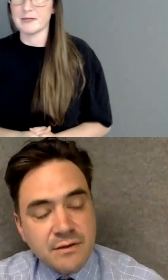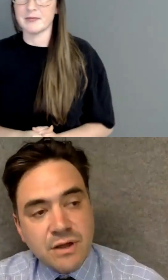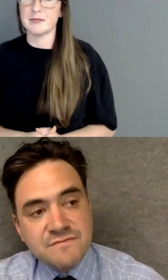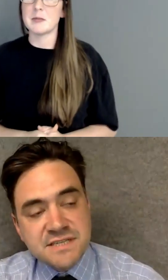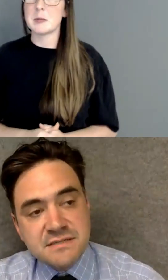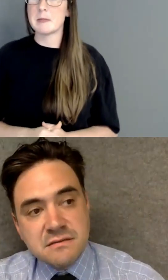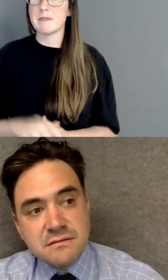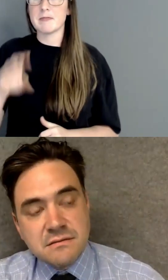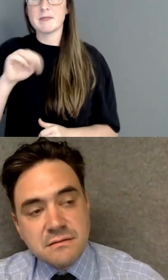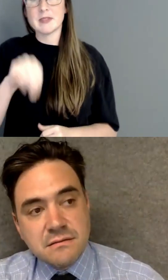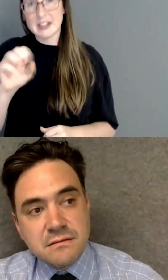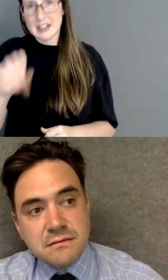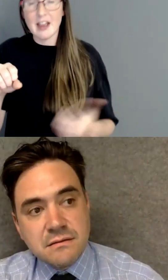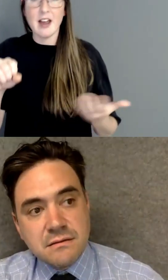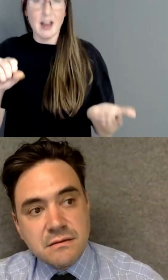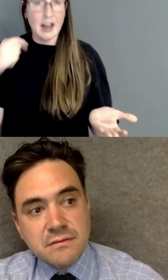Yeah, I've seen